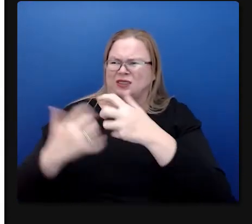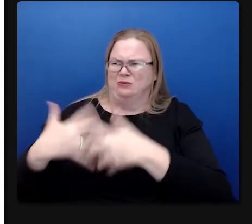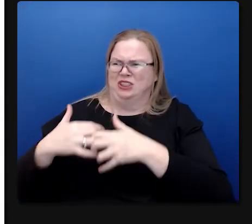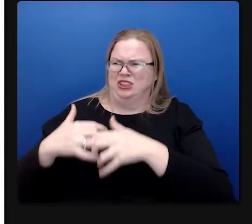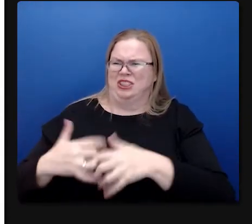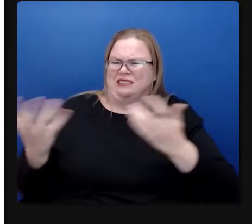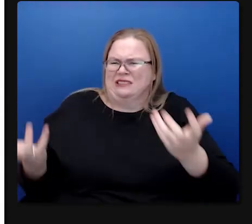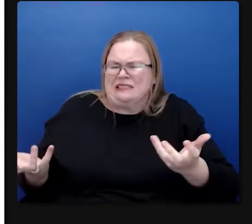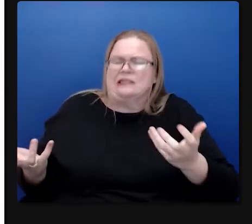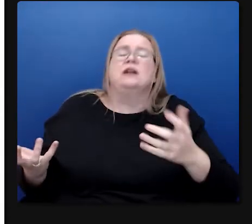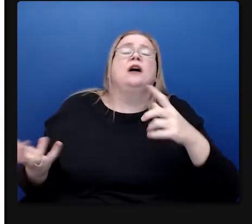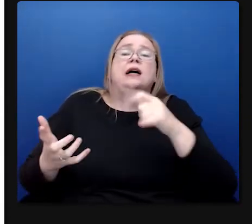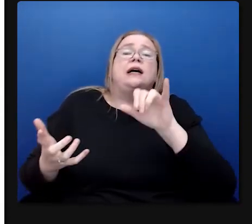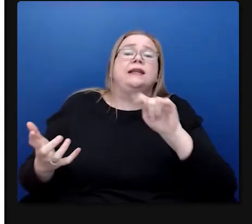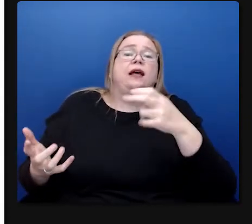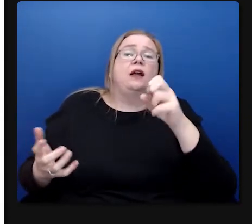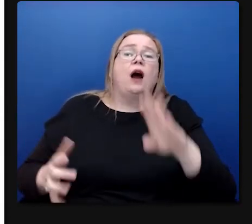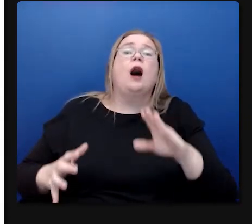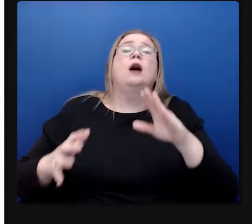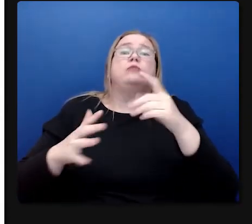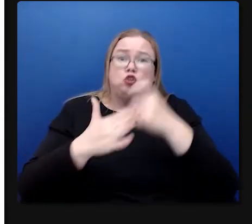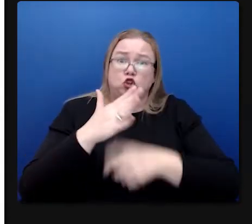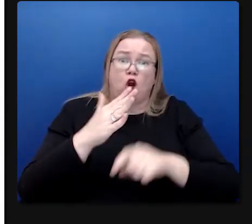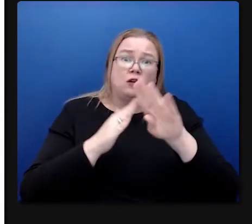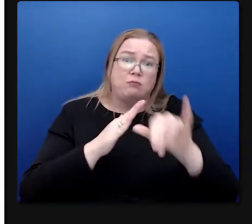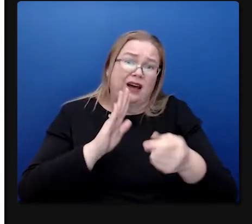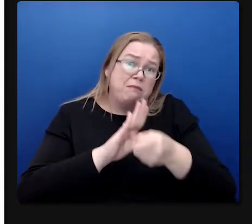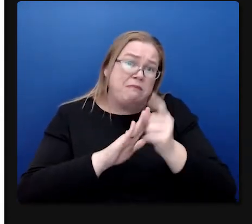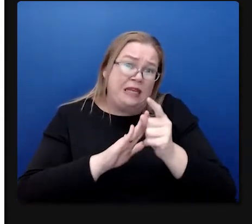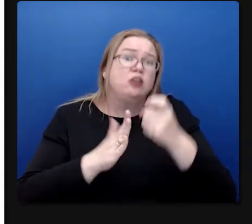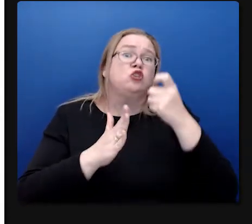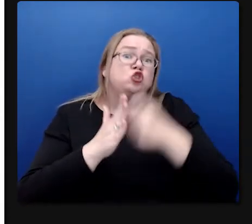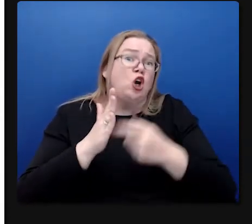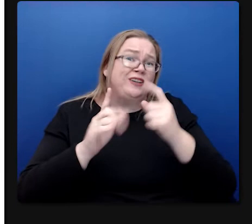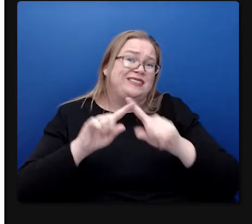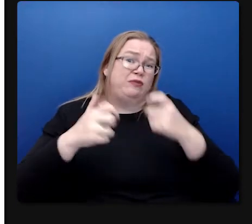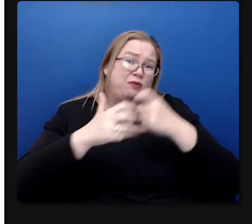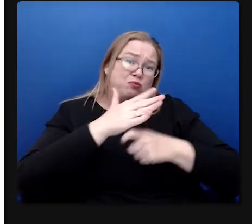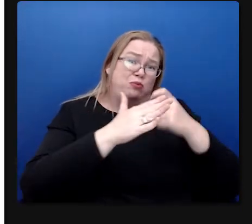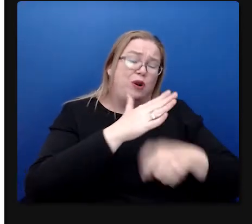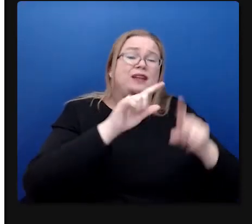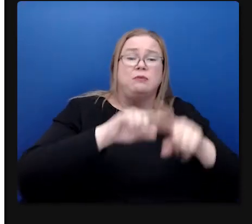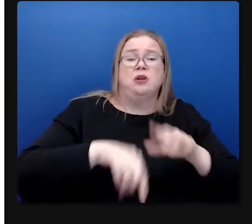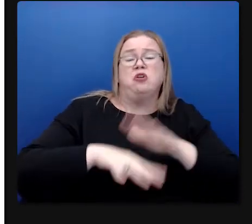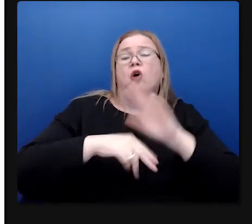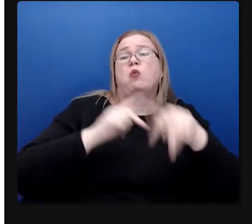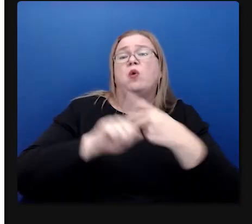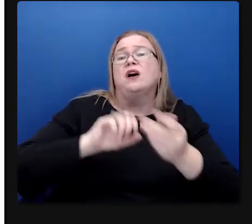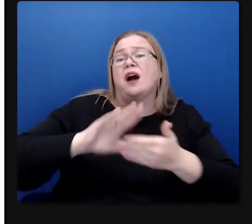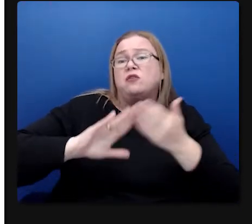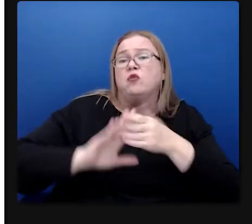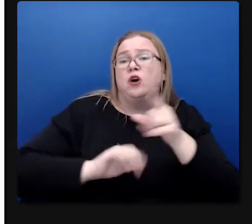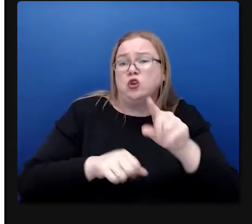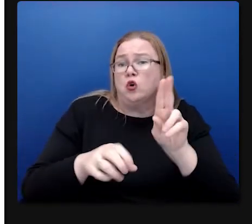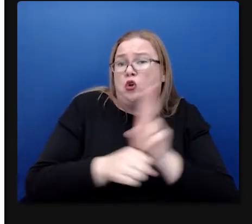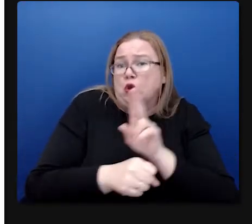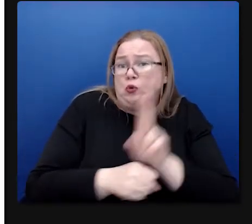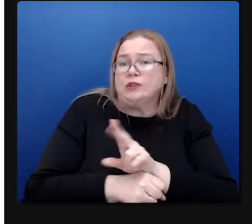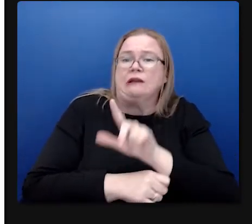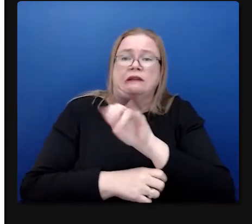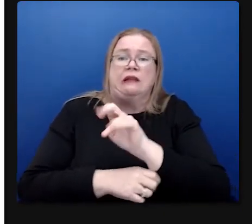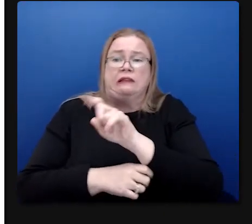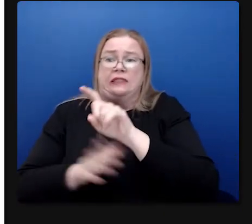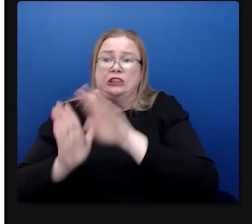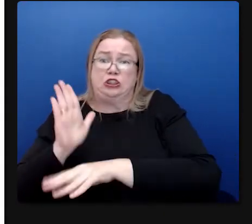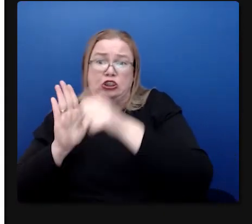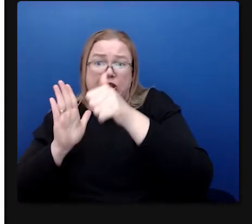machine? GitHub Actions does charge by the minute, and they charge slightly different rates based on what sort of runner you're using. So